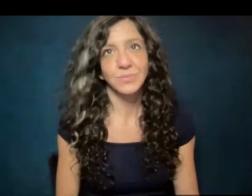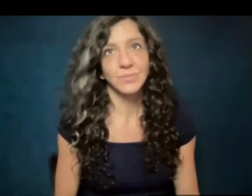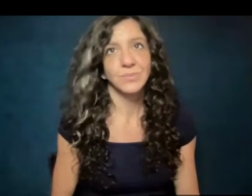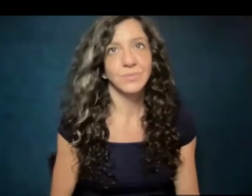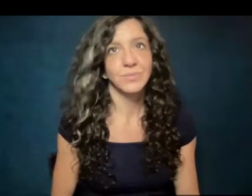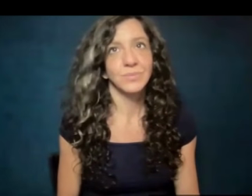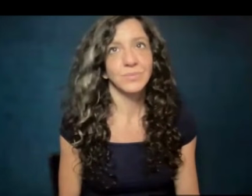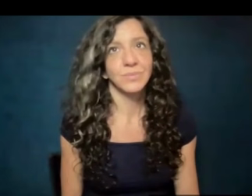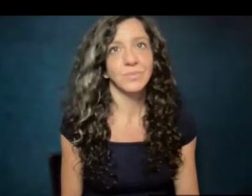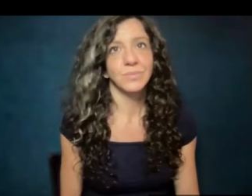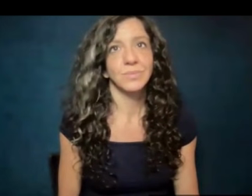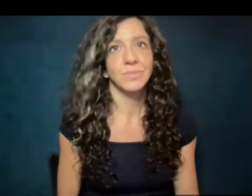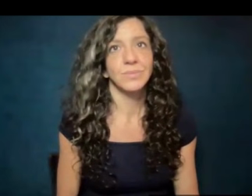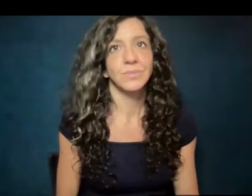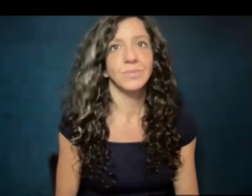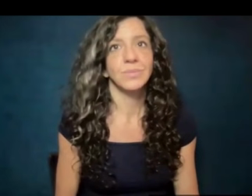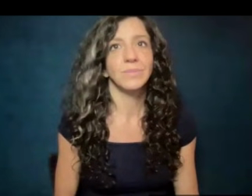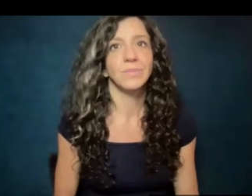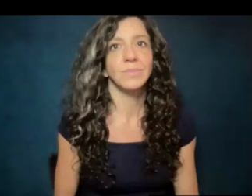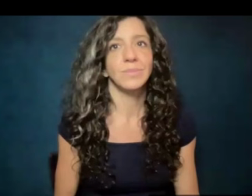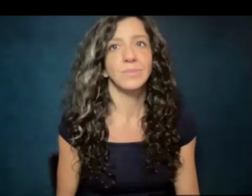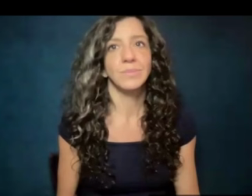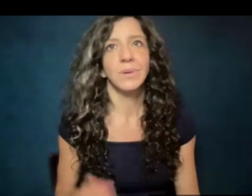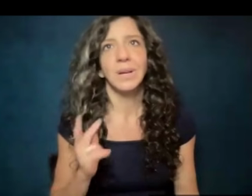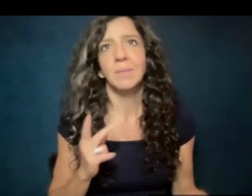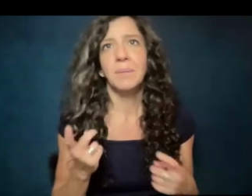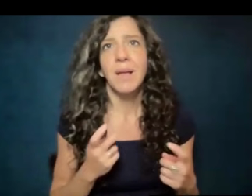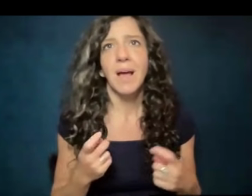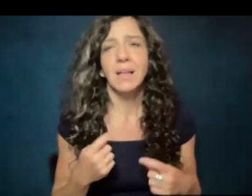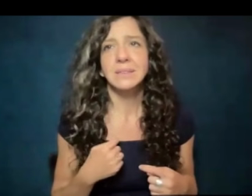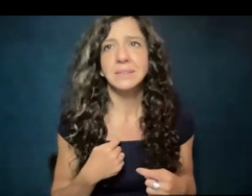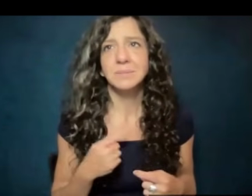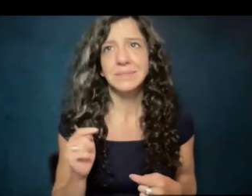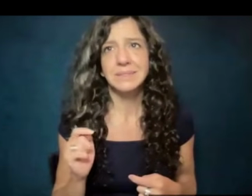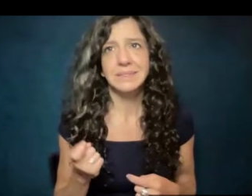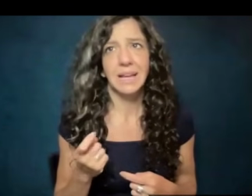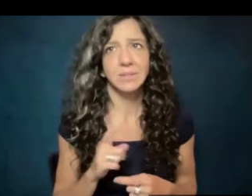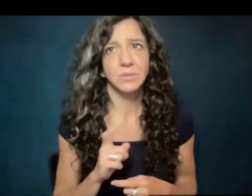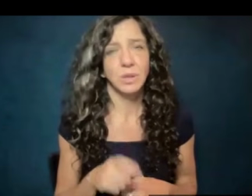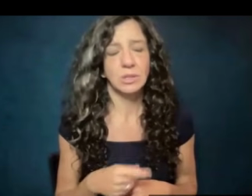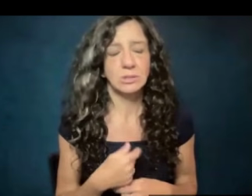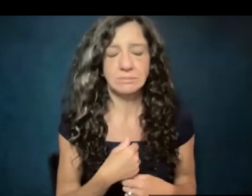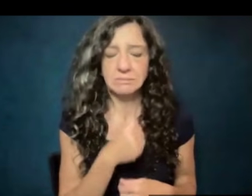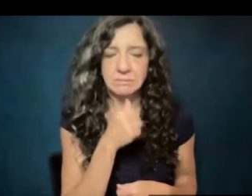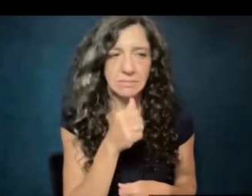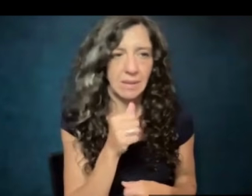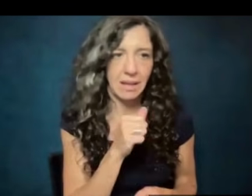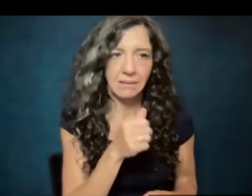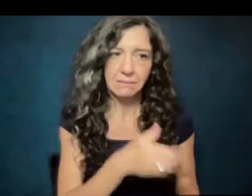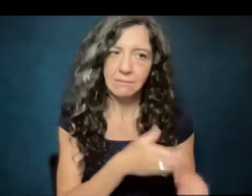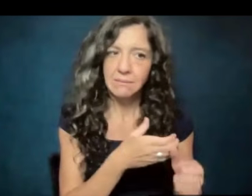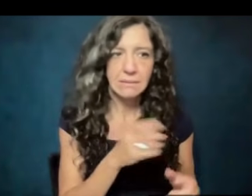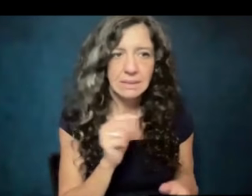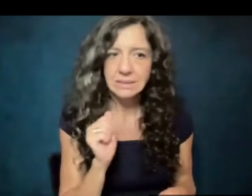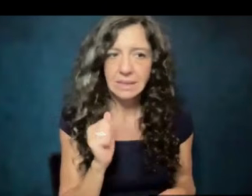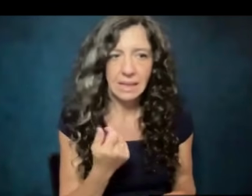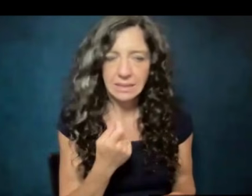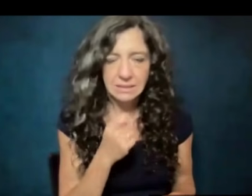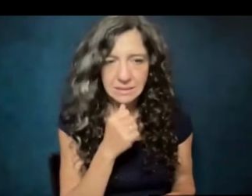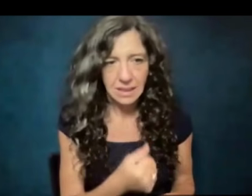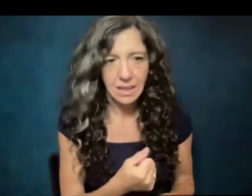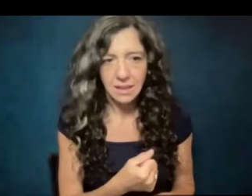So people are asking a tax question that I wouldn't want to give you the answer to because I'm not a tax expert.